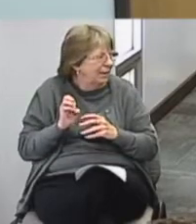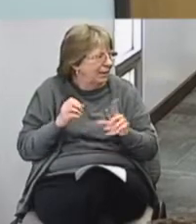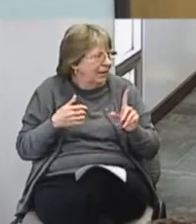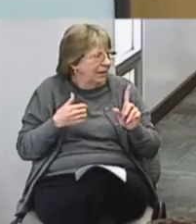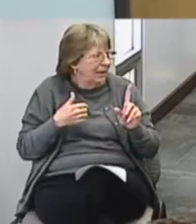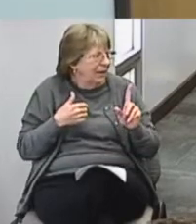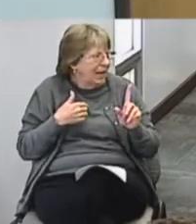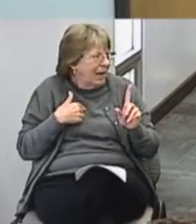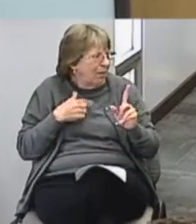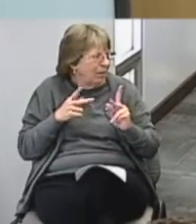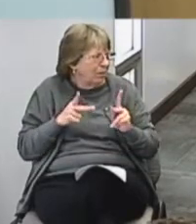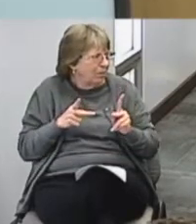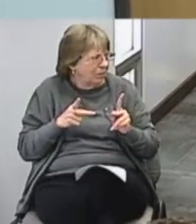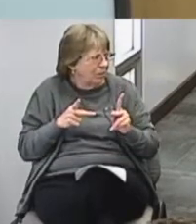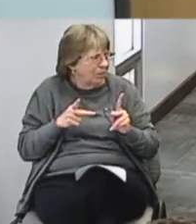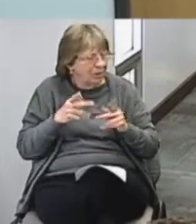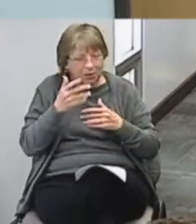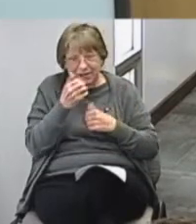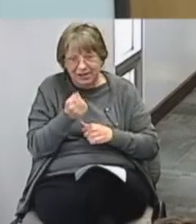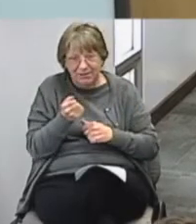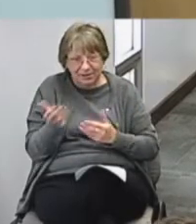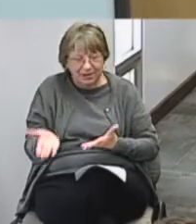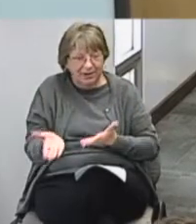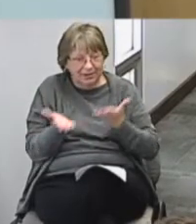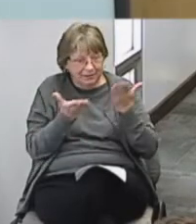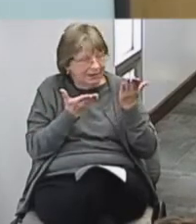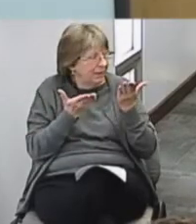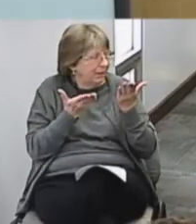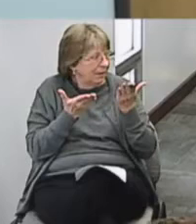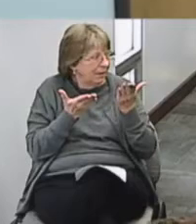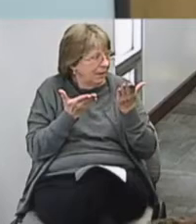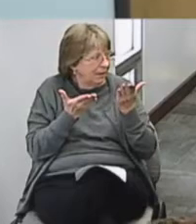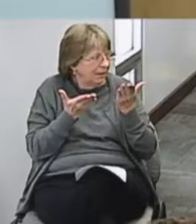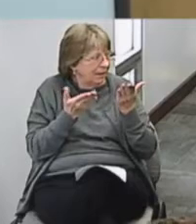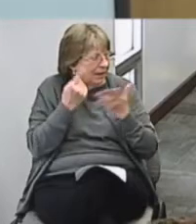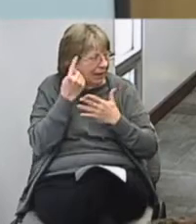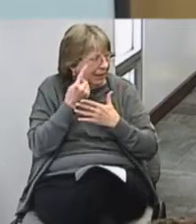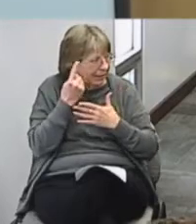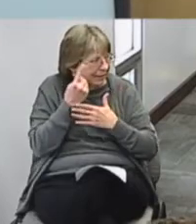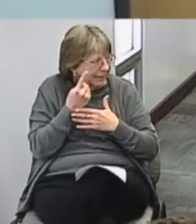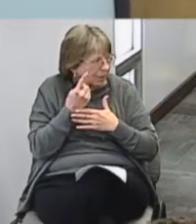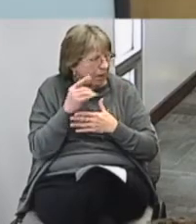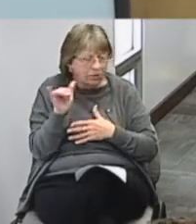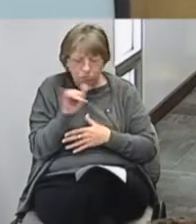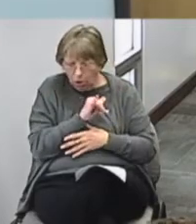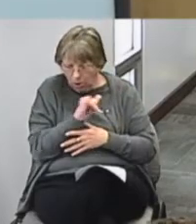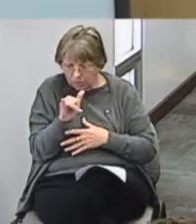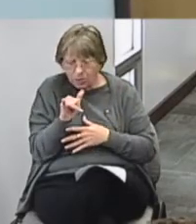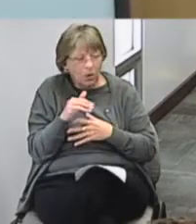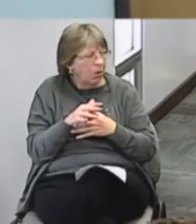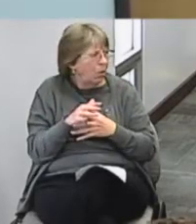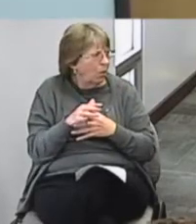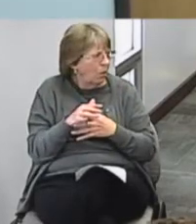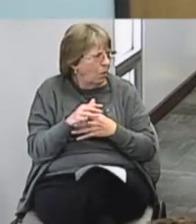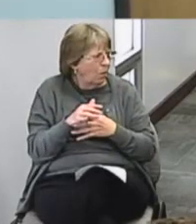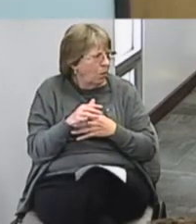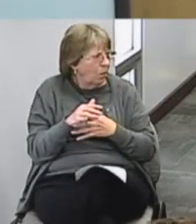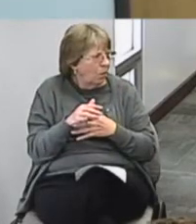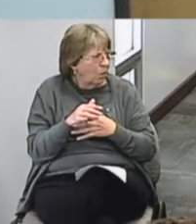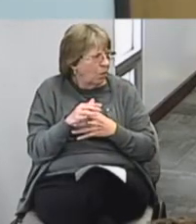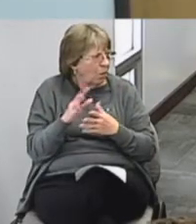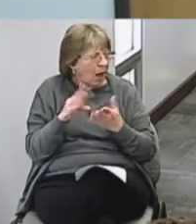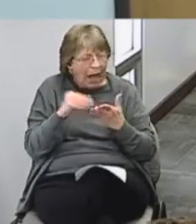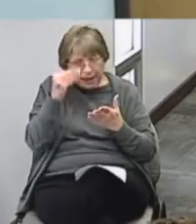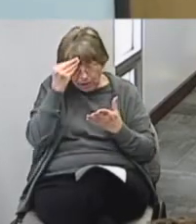in promoting a considerable consideration as well, because although I learned the impact